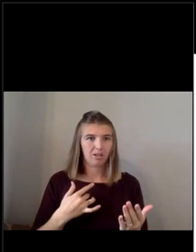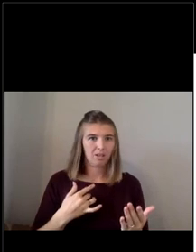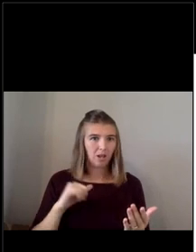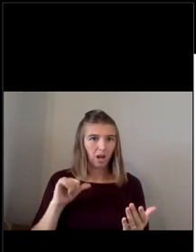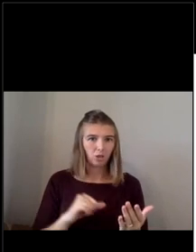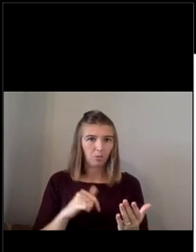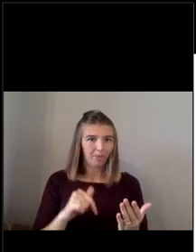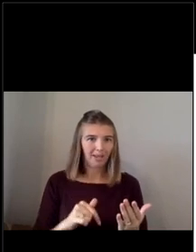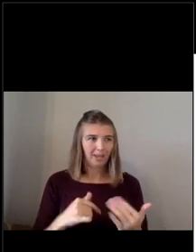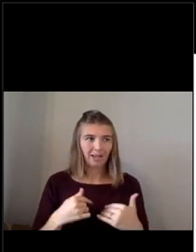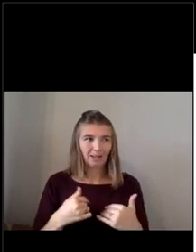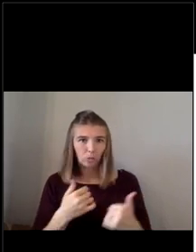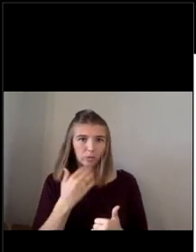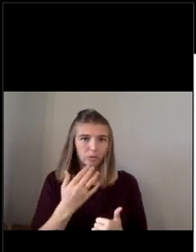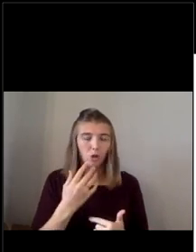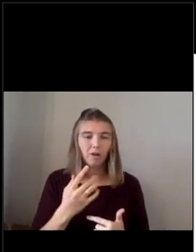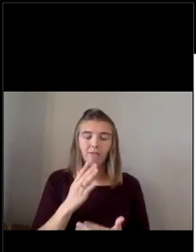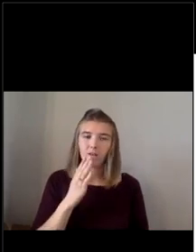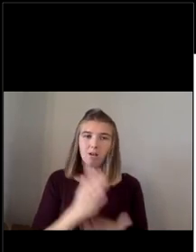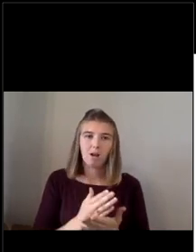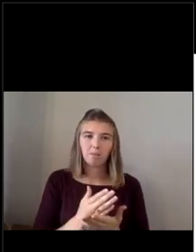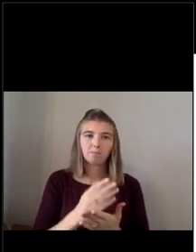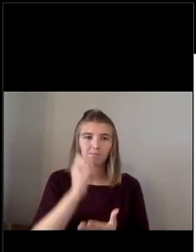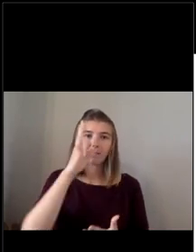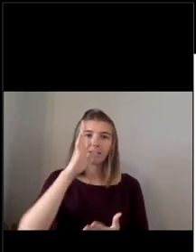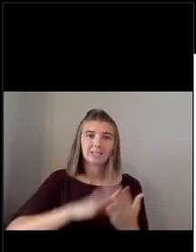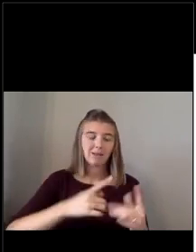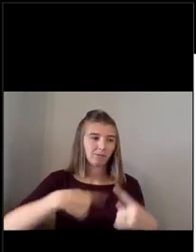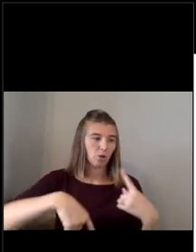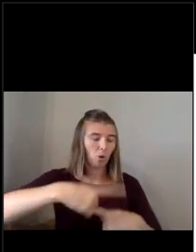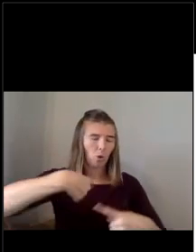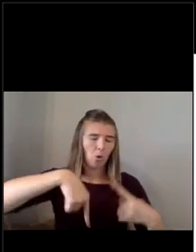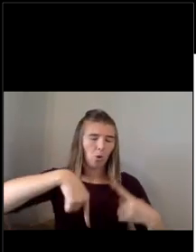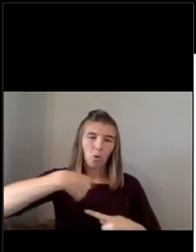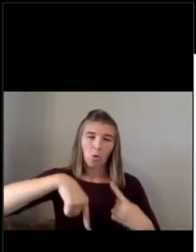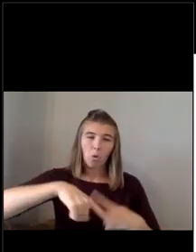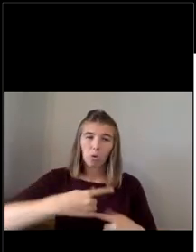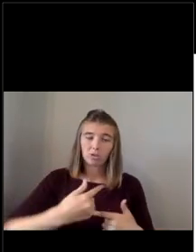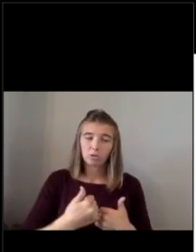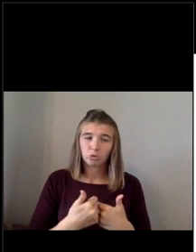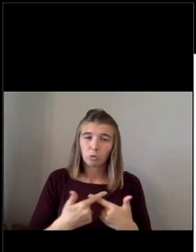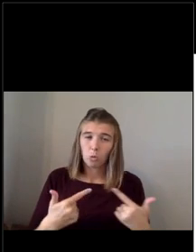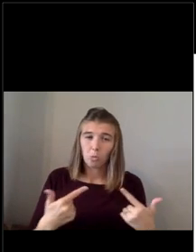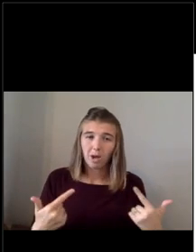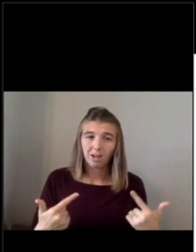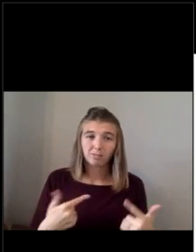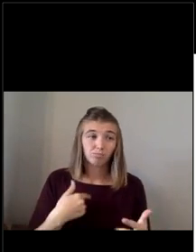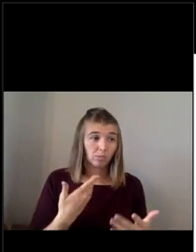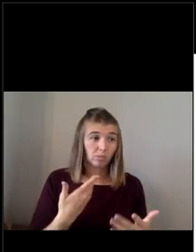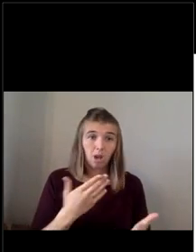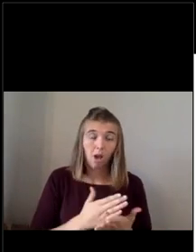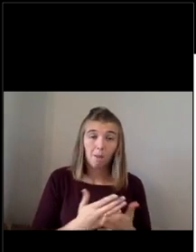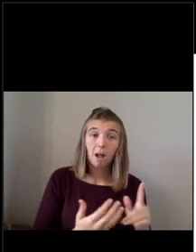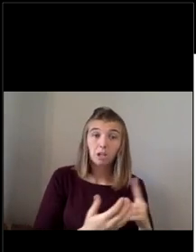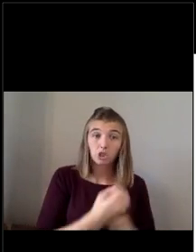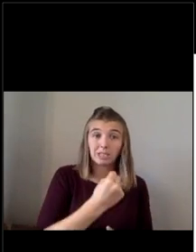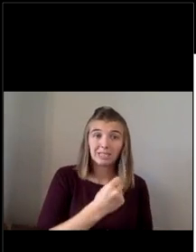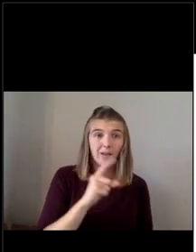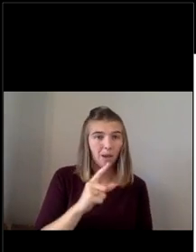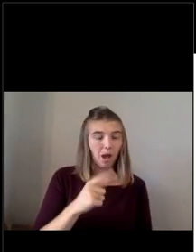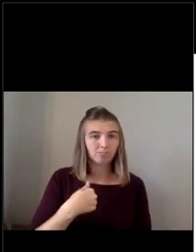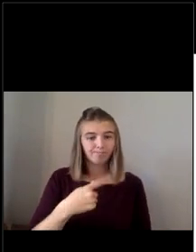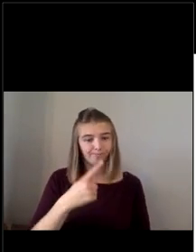experienced this toxic tornado in its full force, right? Despite any achievements that I may have had, I was absolutely convinced that I was